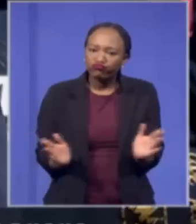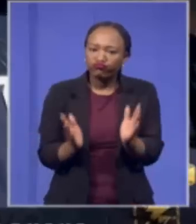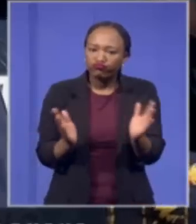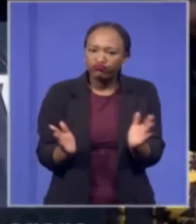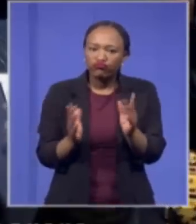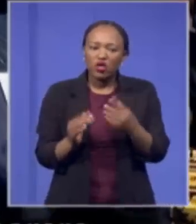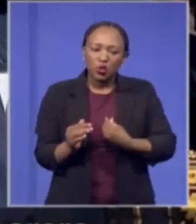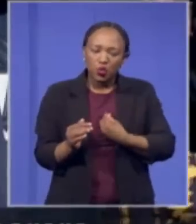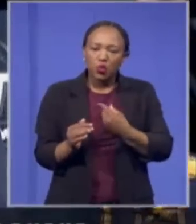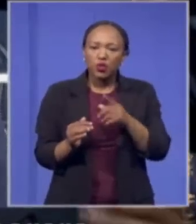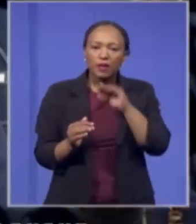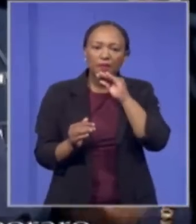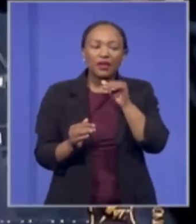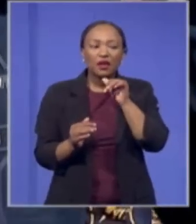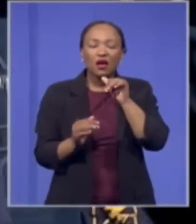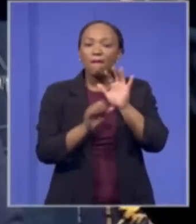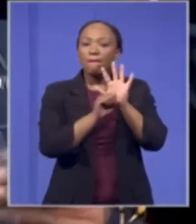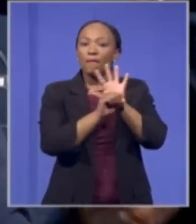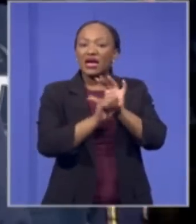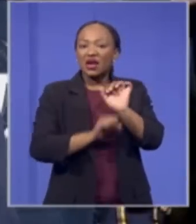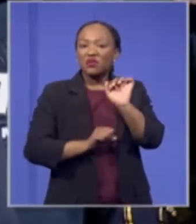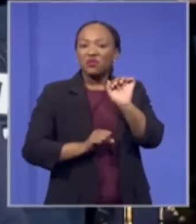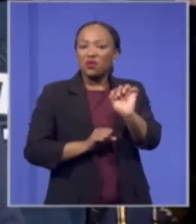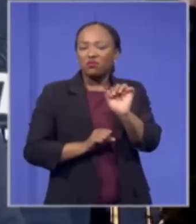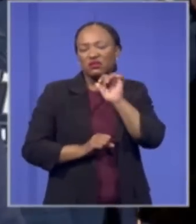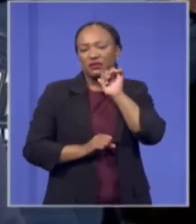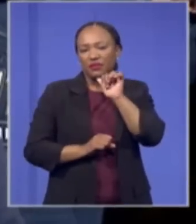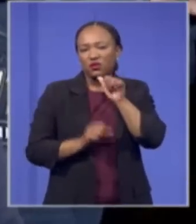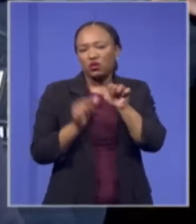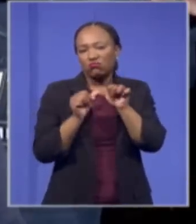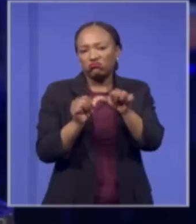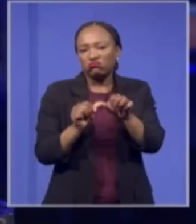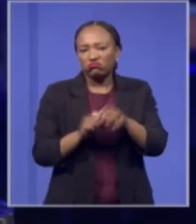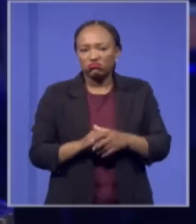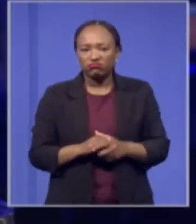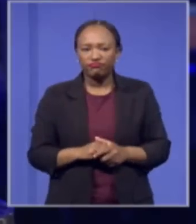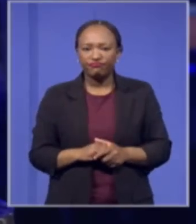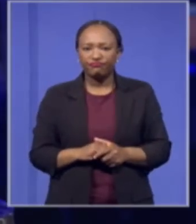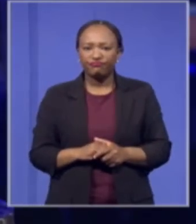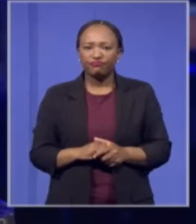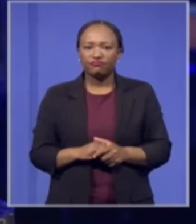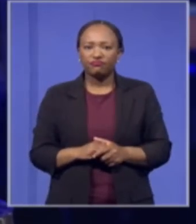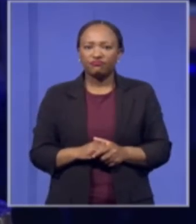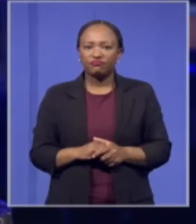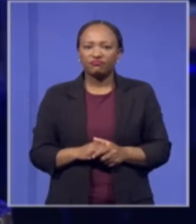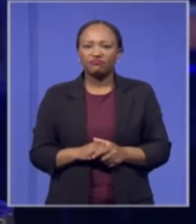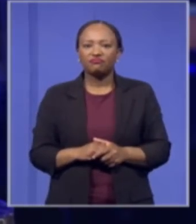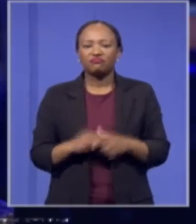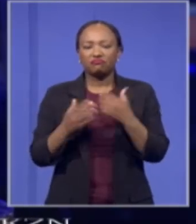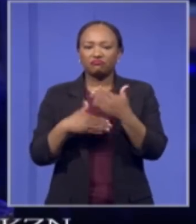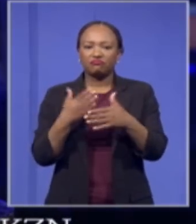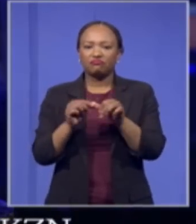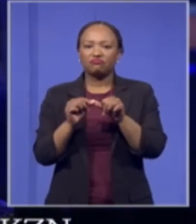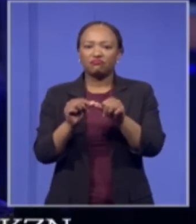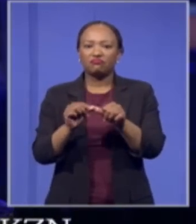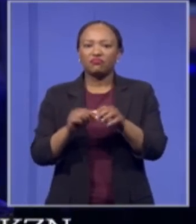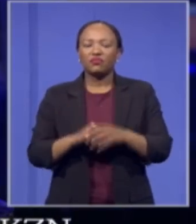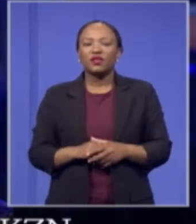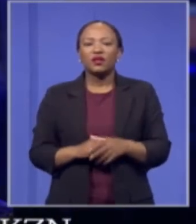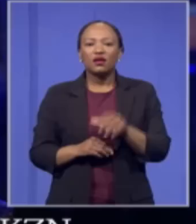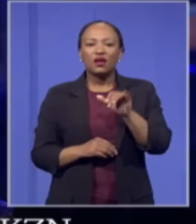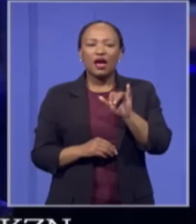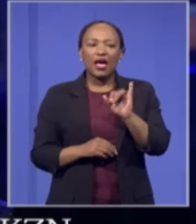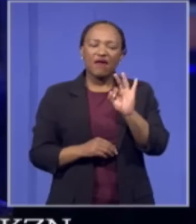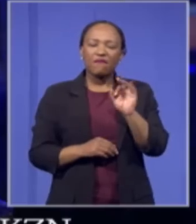tswang teng ga gore sepe mme o ka fenya wa tswelela mo botshelong. Ha re hatela pele moetapele wa